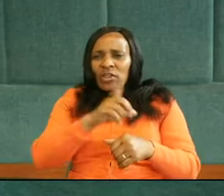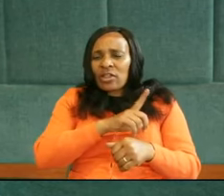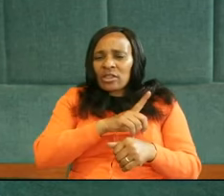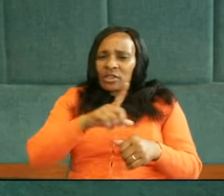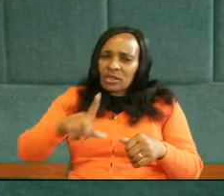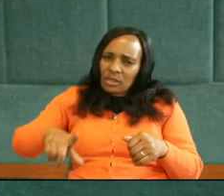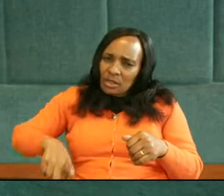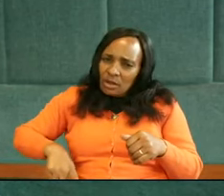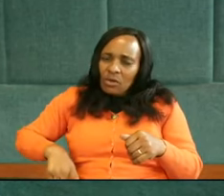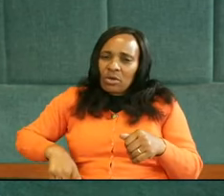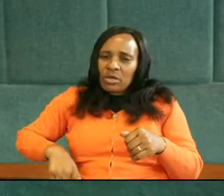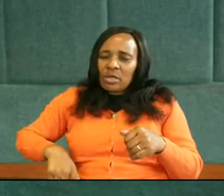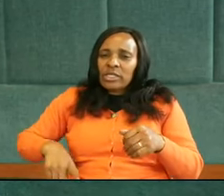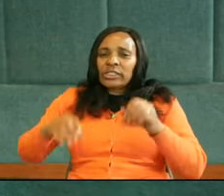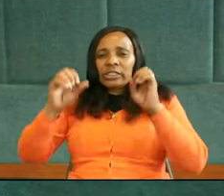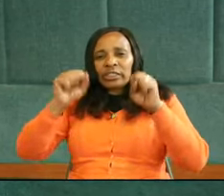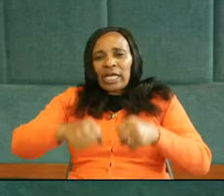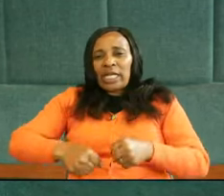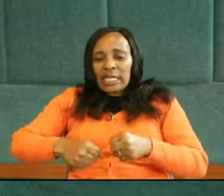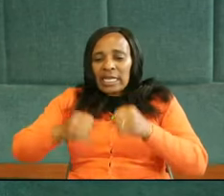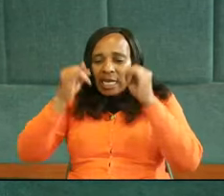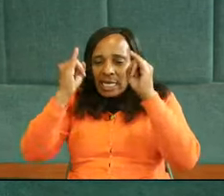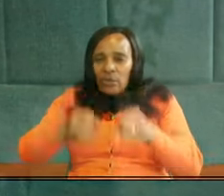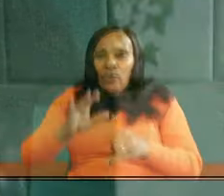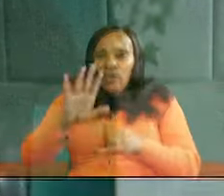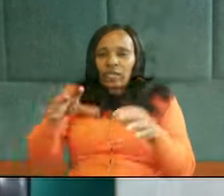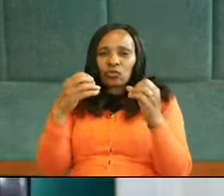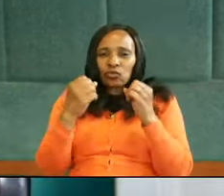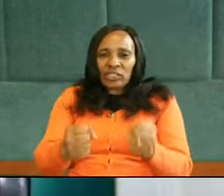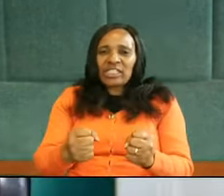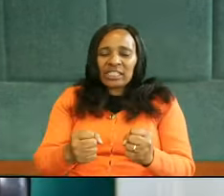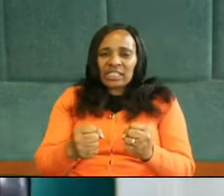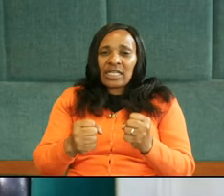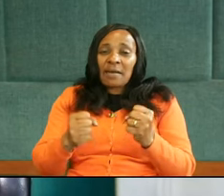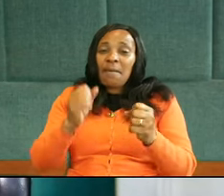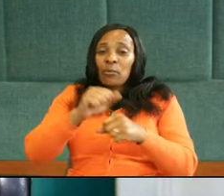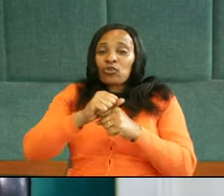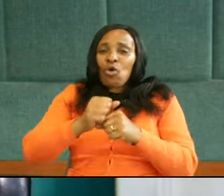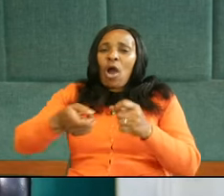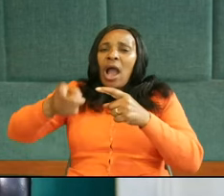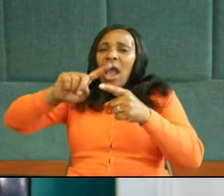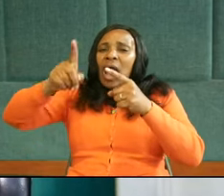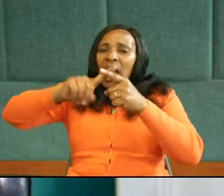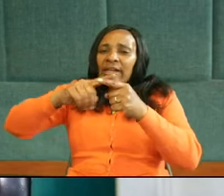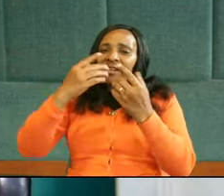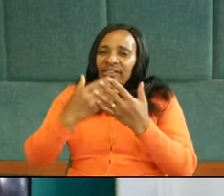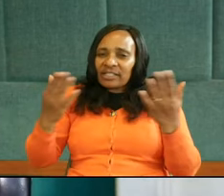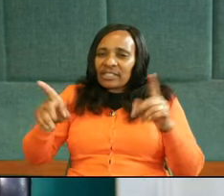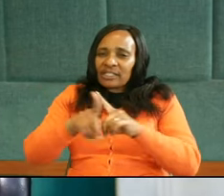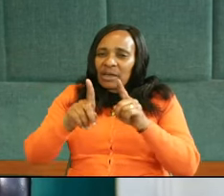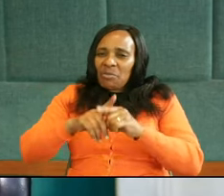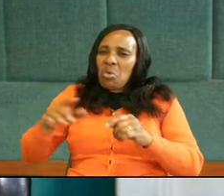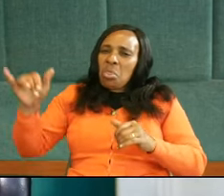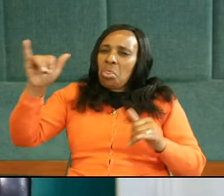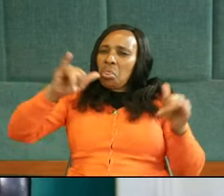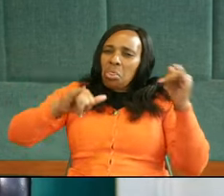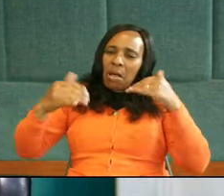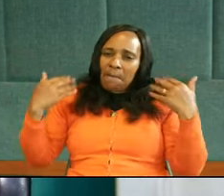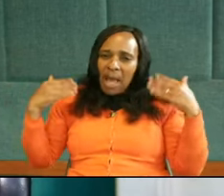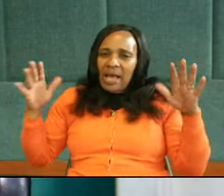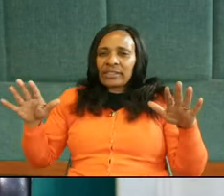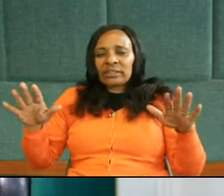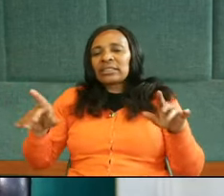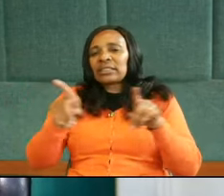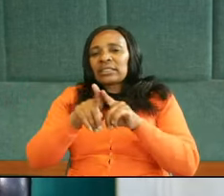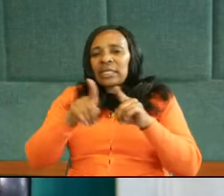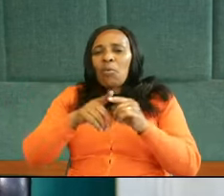Those who wait on the Lord shall renew the strength. They shall mount up with wings like eagles. They shall run and not be weary.